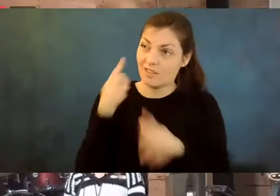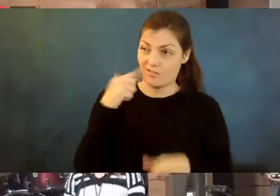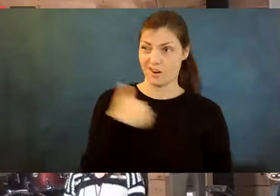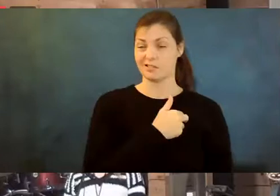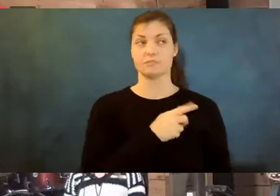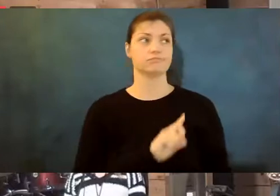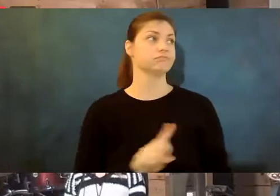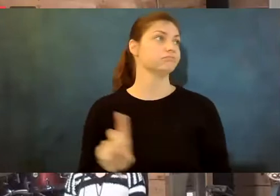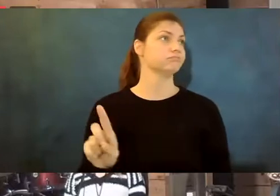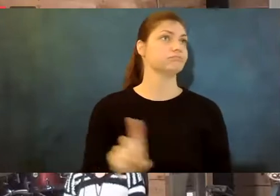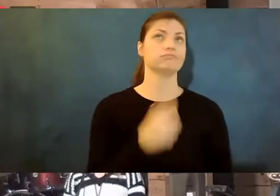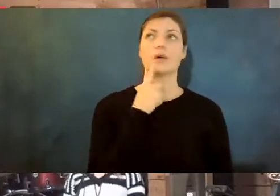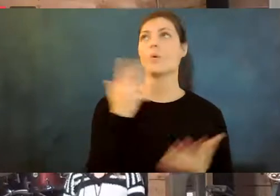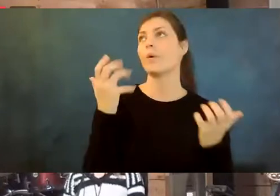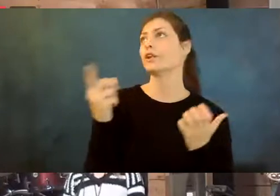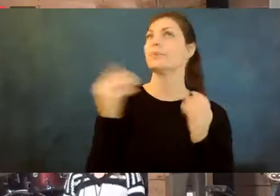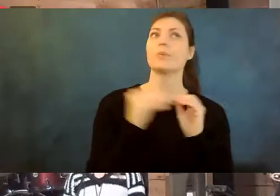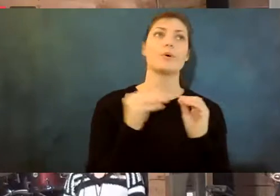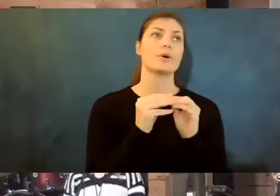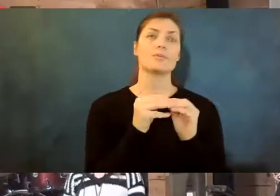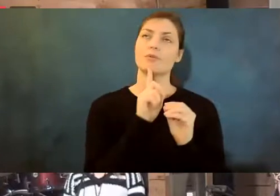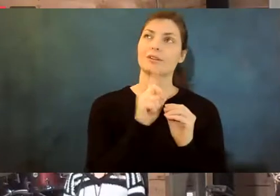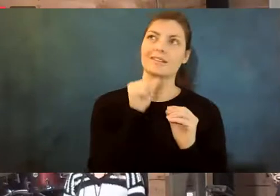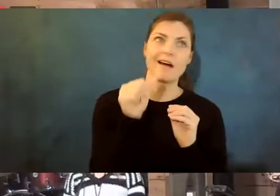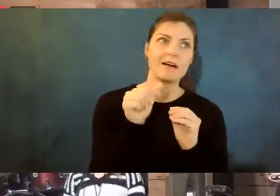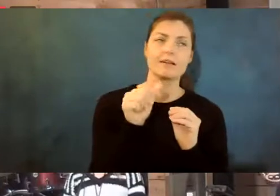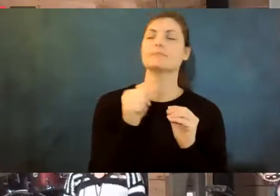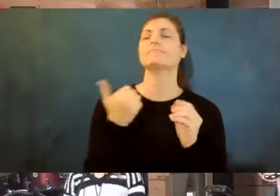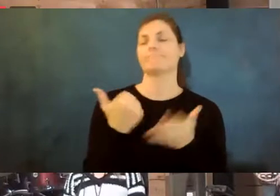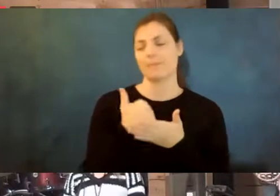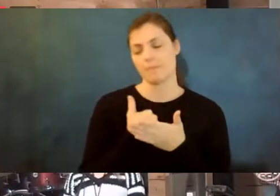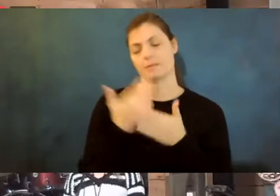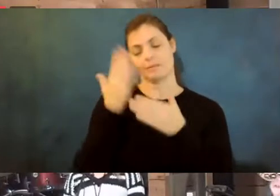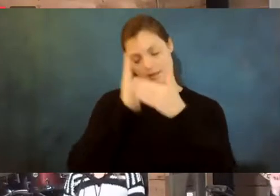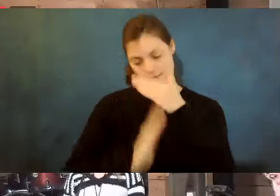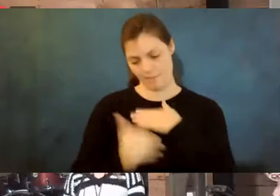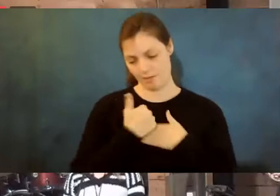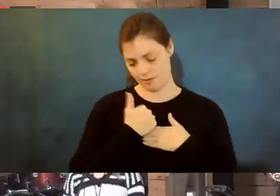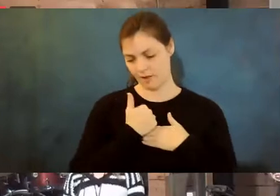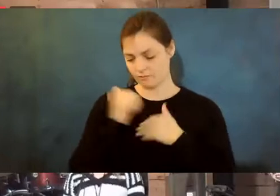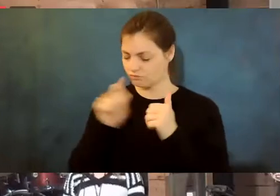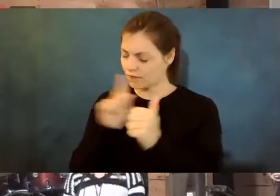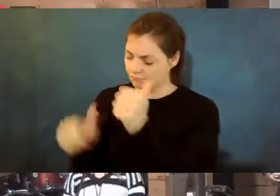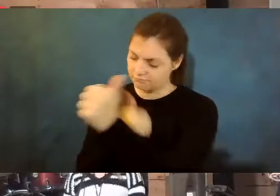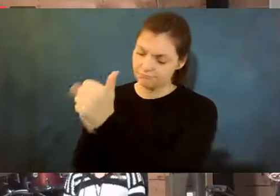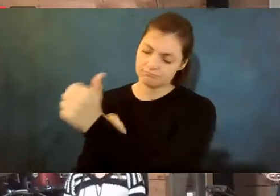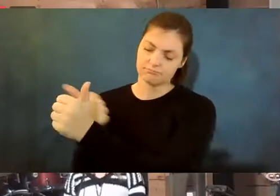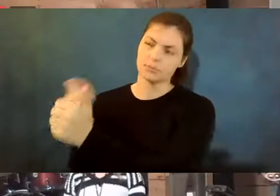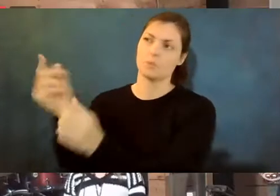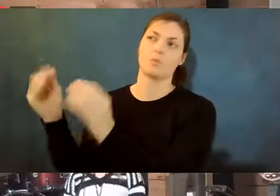around saying we want your presence, Lord, we would stand on the rock, humble ourselves, and pursue you, set apart for you.